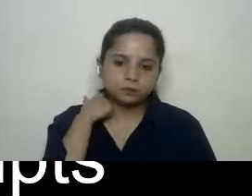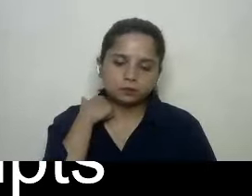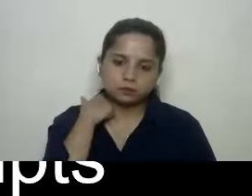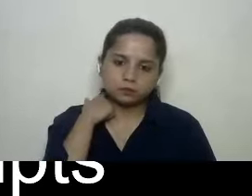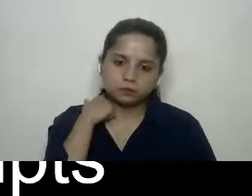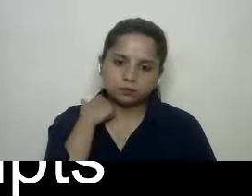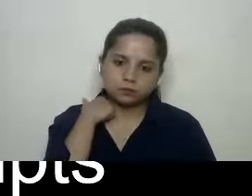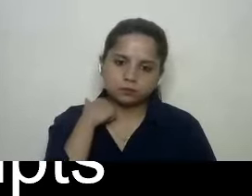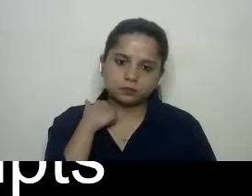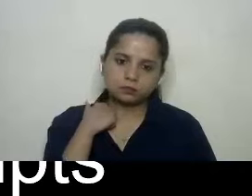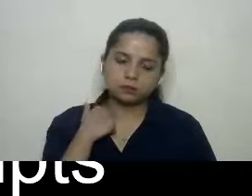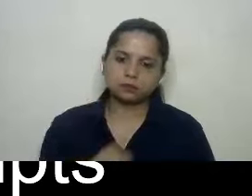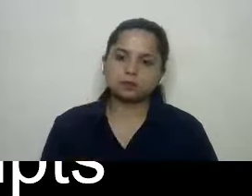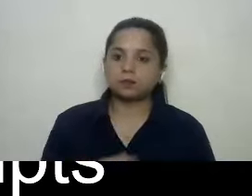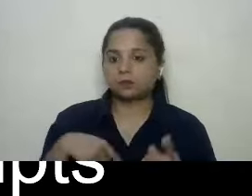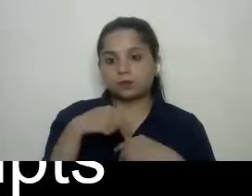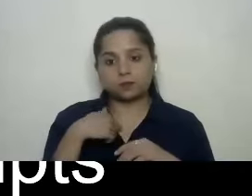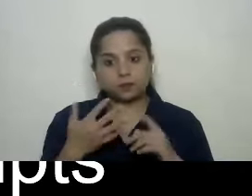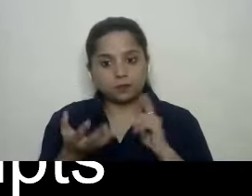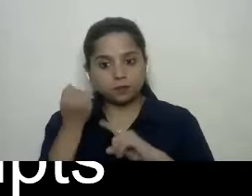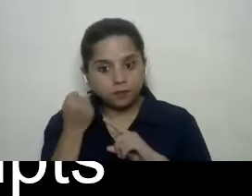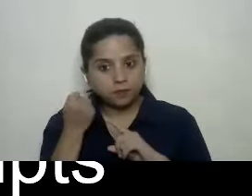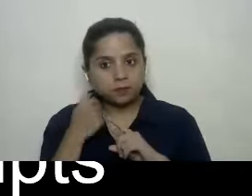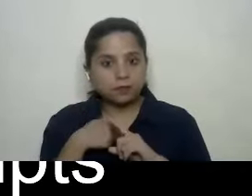Okay, so have we got?